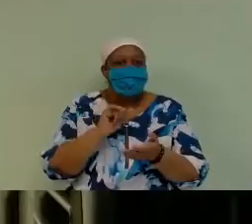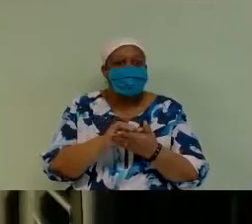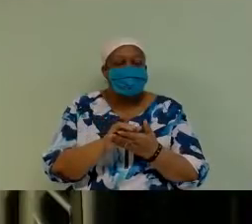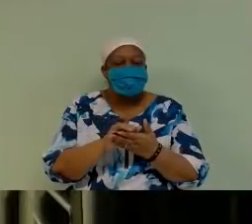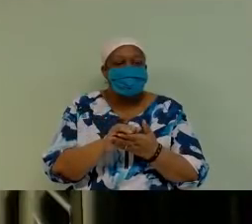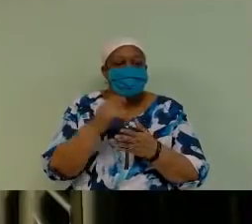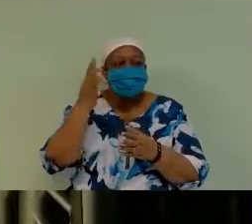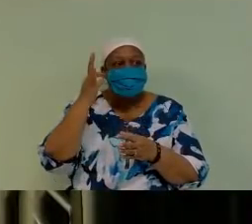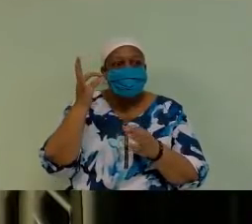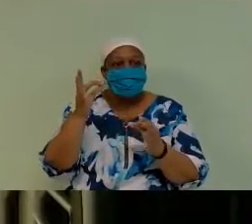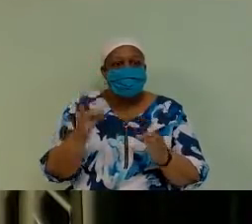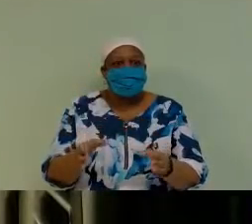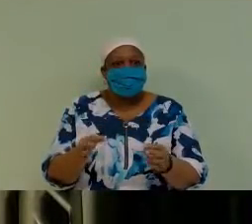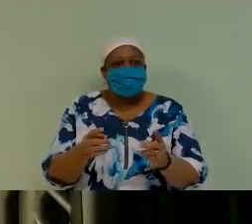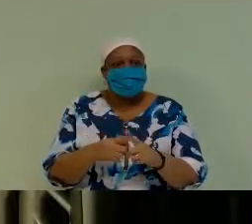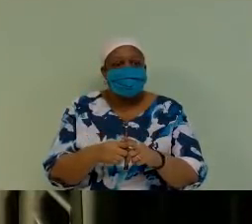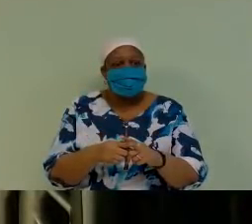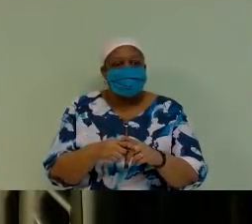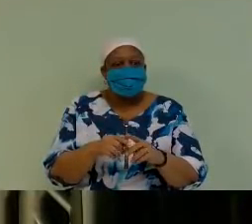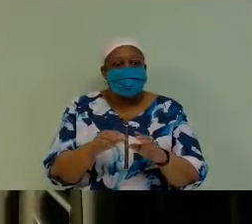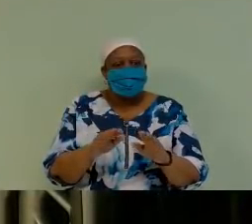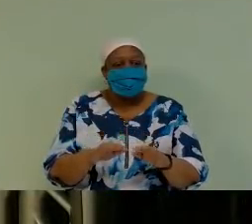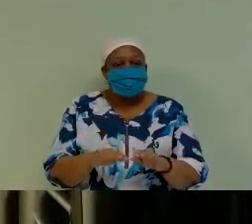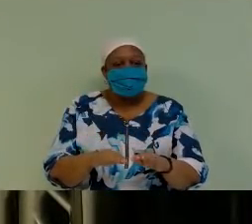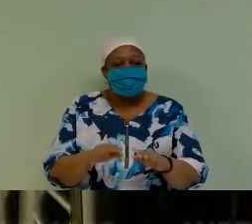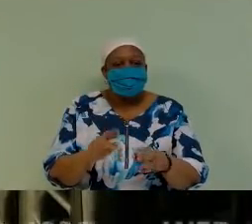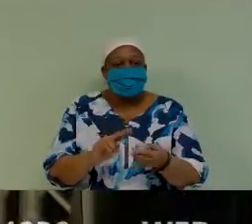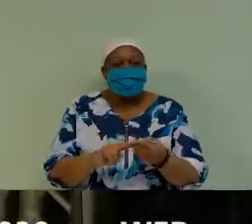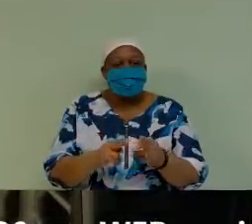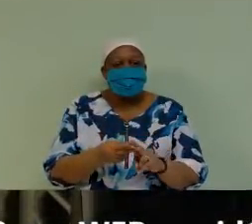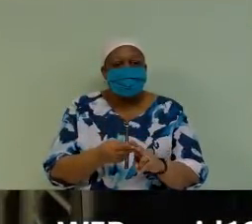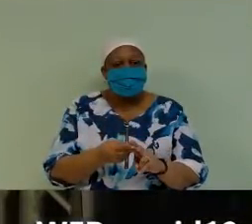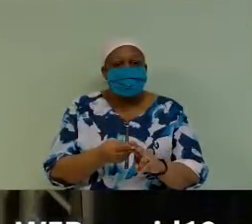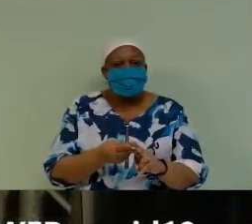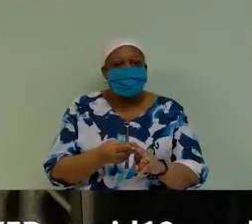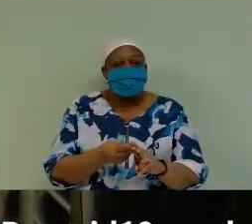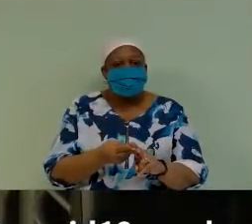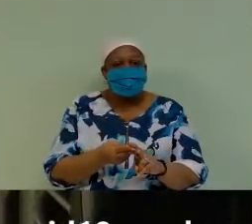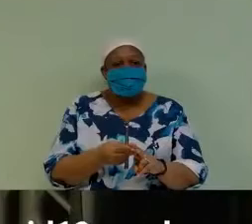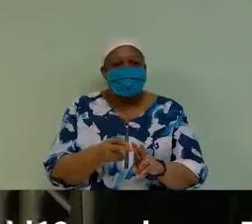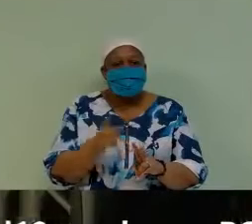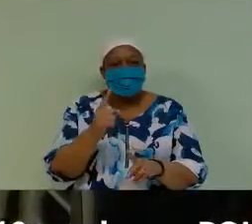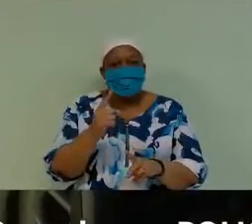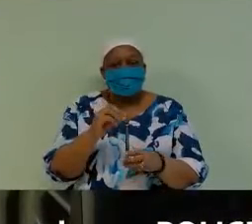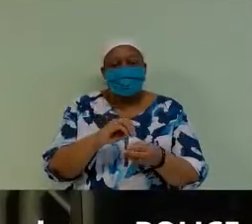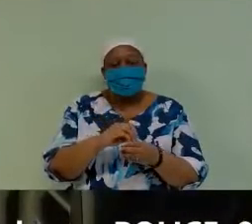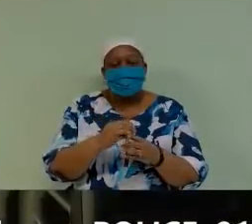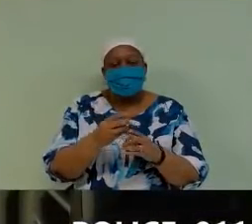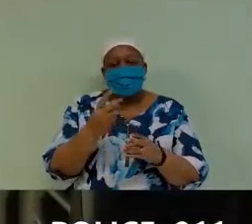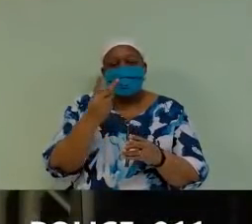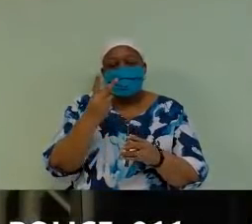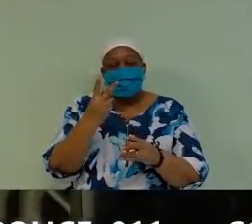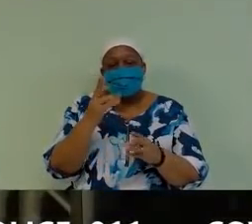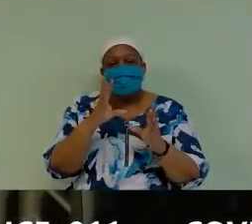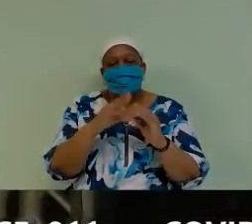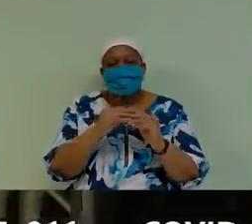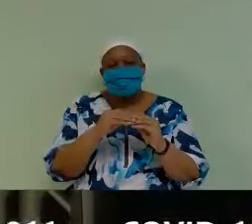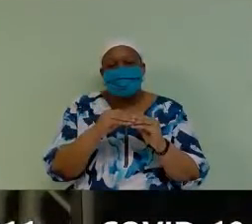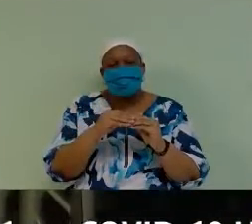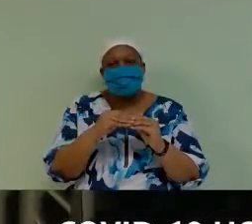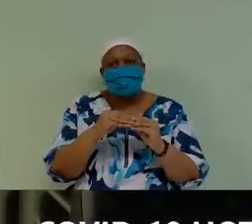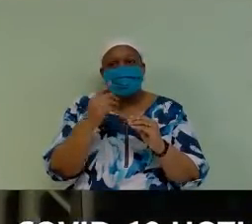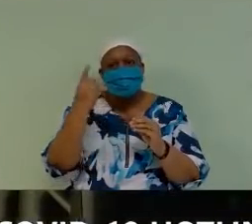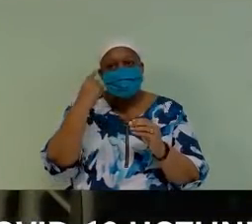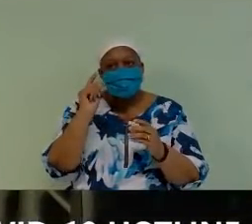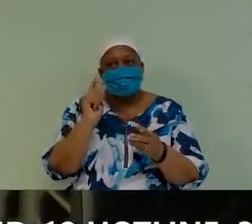to reduce the number of briefings to 1 or 2 per week. So after